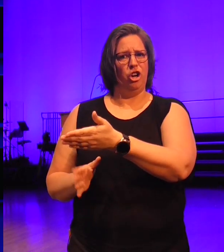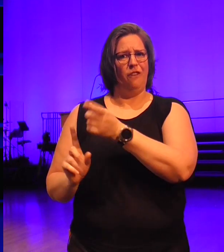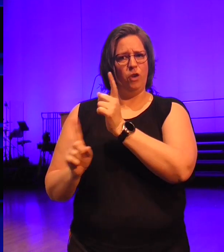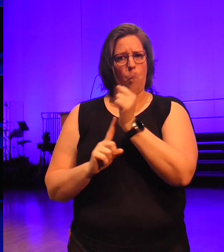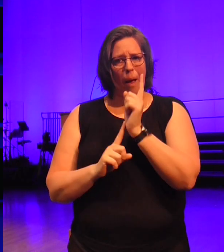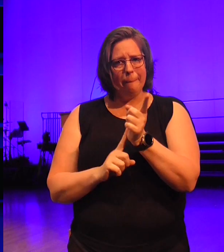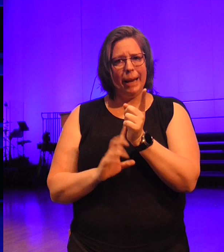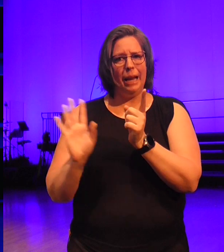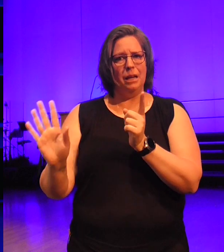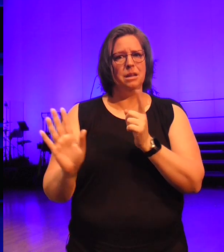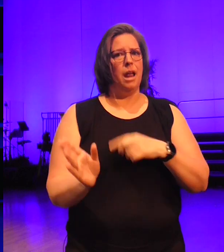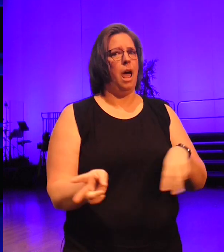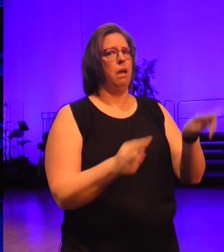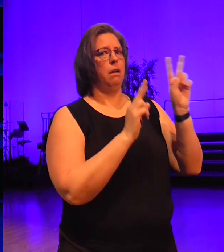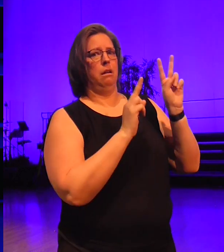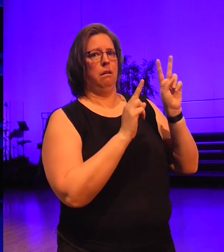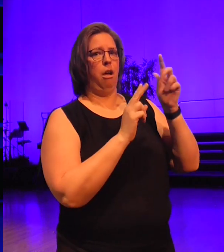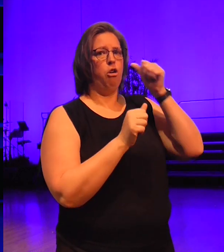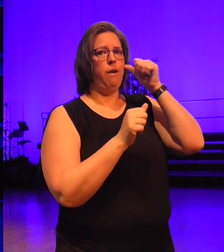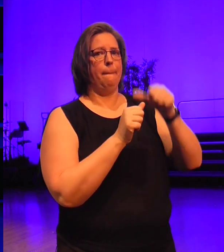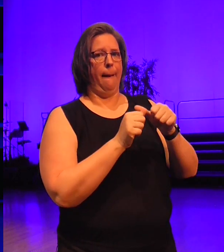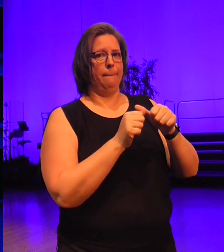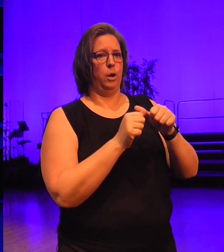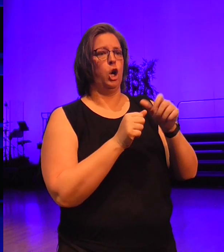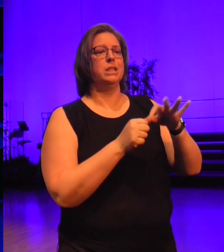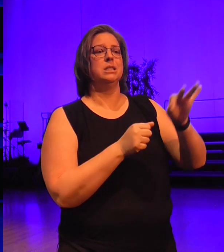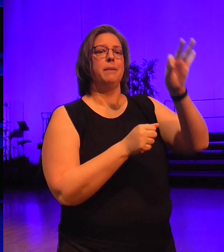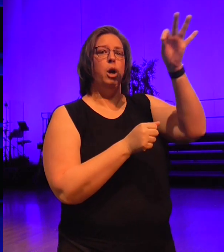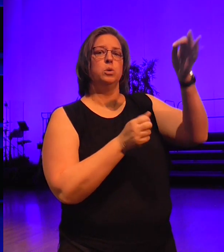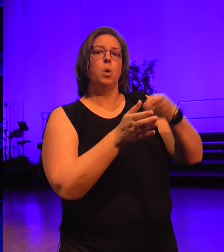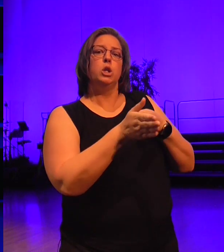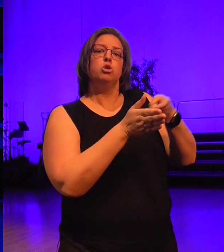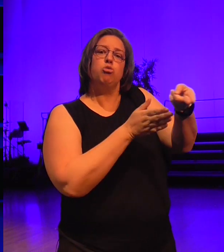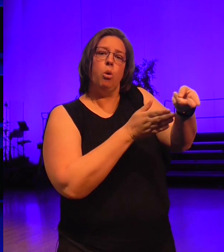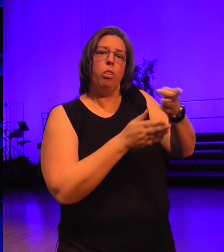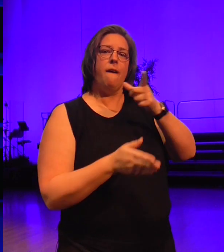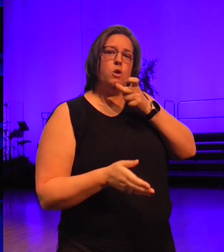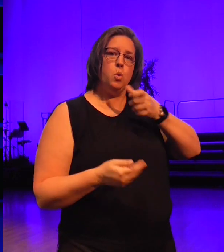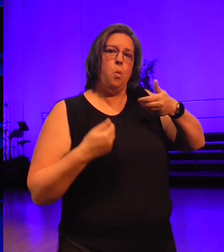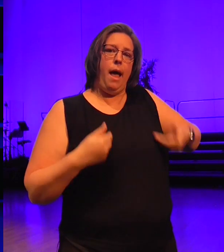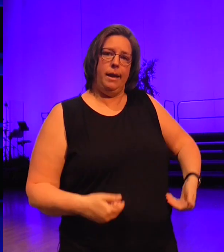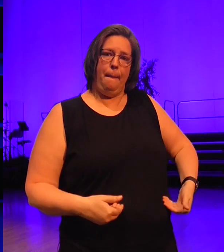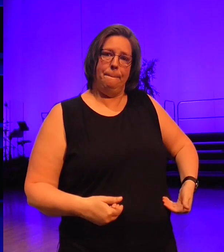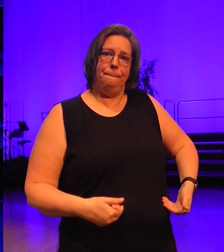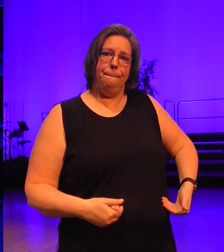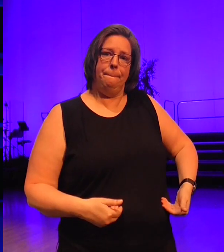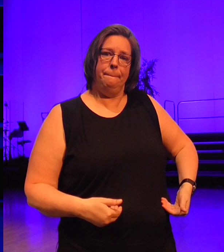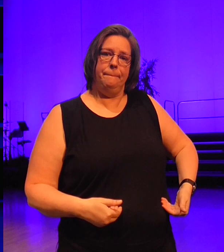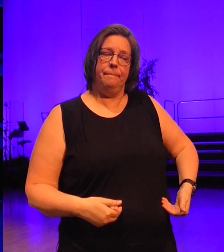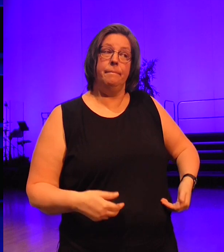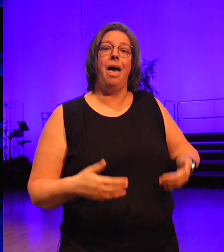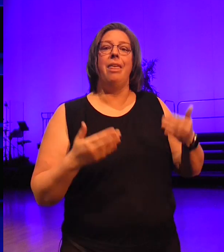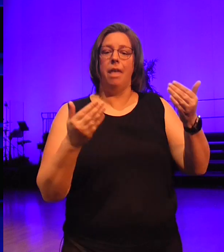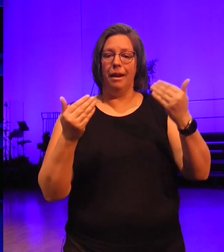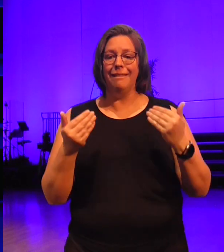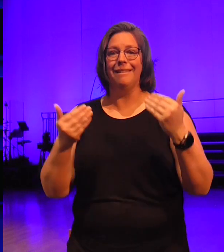And remember that spiritual truth of who you are. And who knows what might take place. I